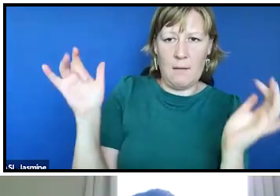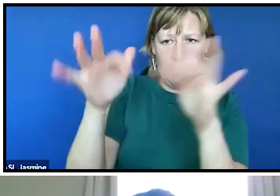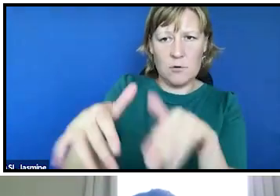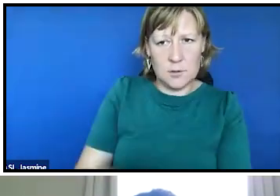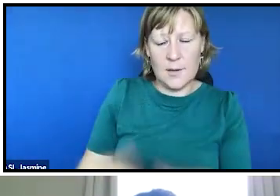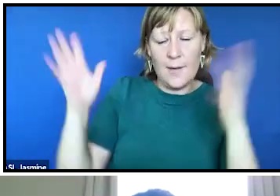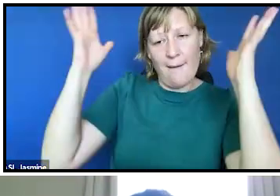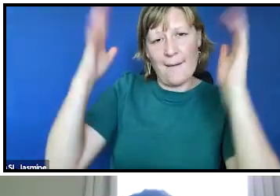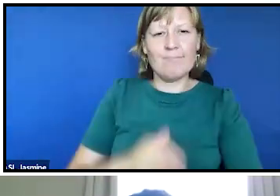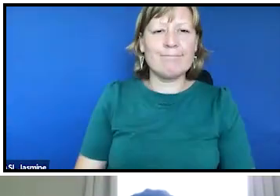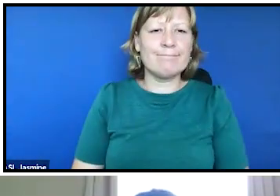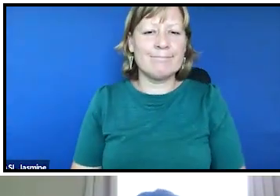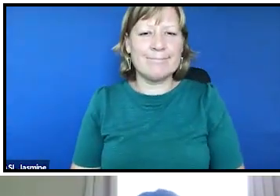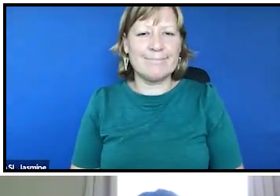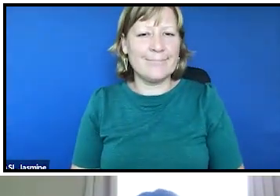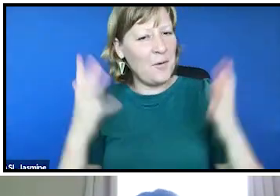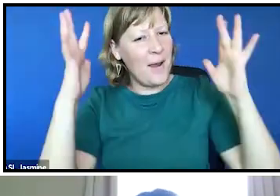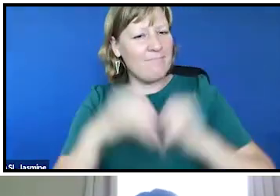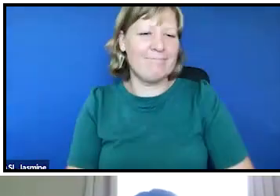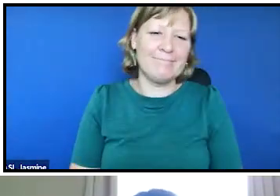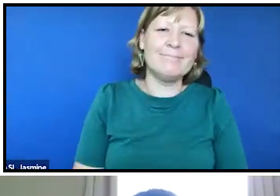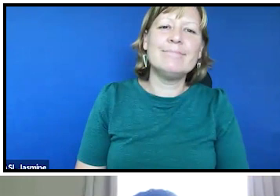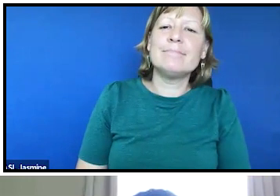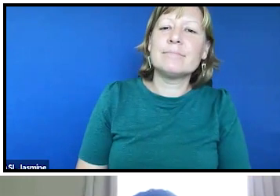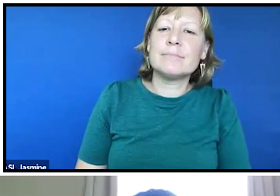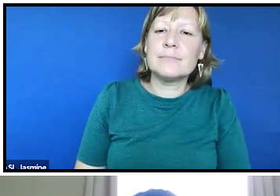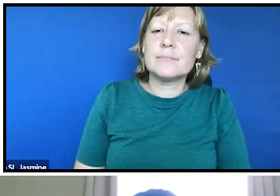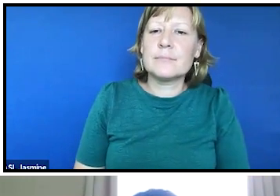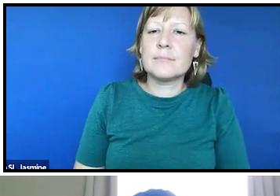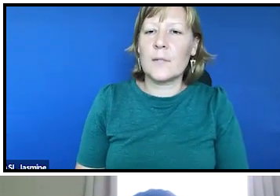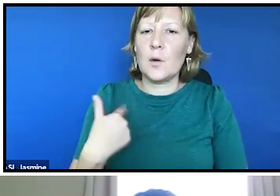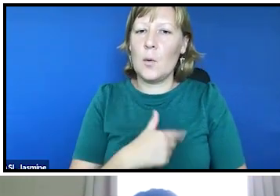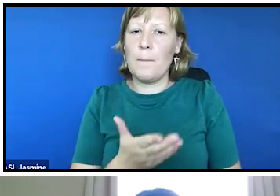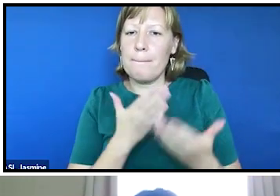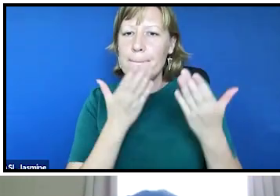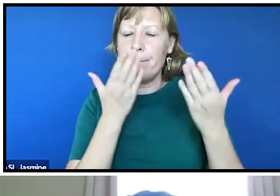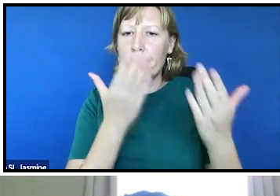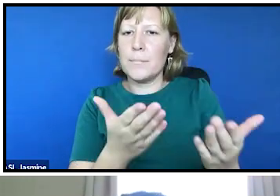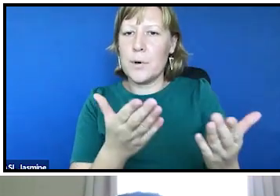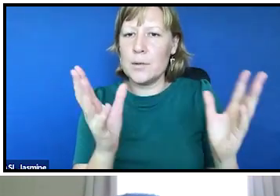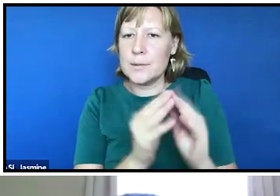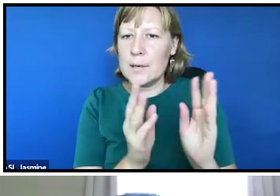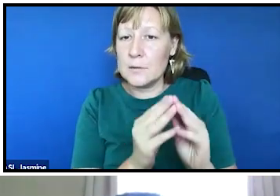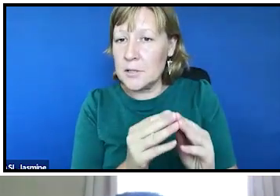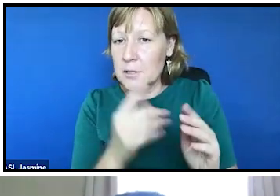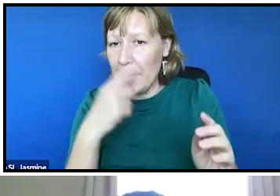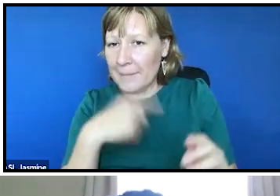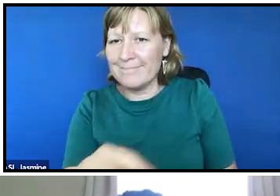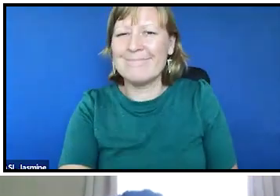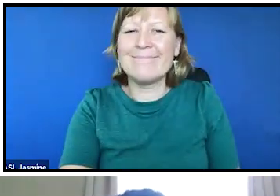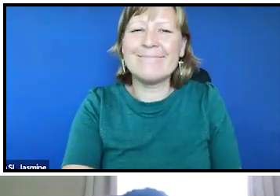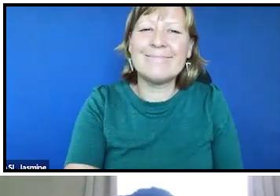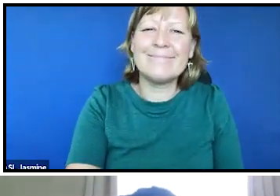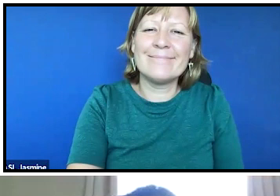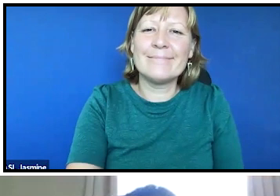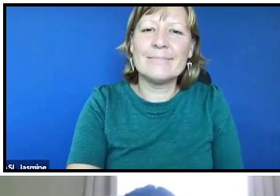thing. Hooray! Yeah. Can I say that we're going to propose a session on the rights that Joe and Amethyst talked about? Absolutely. Yes. The one thing,